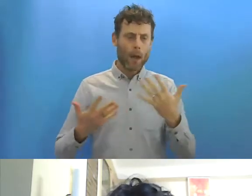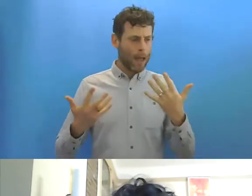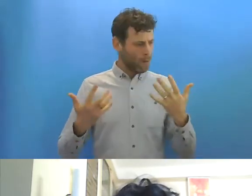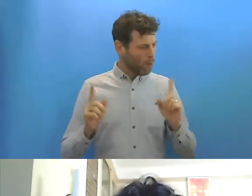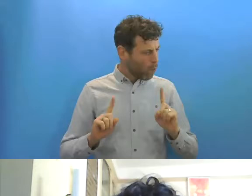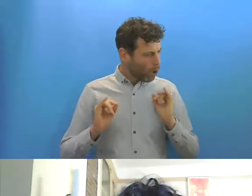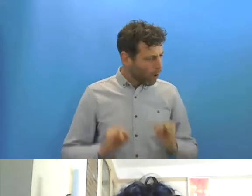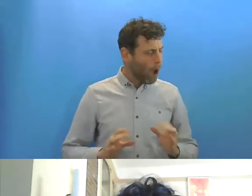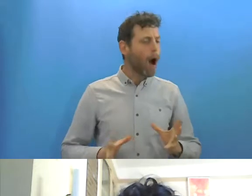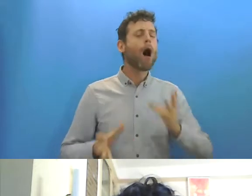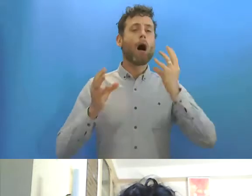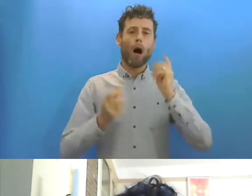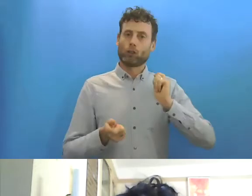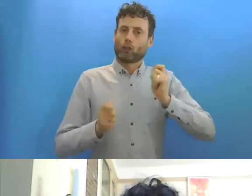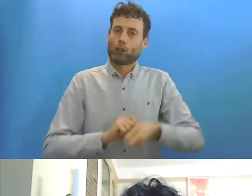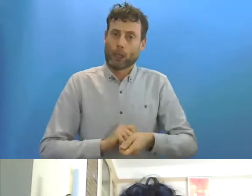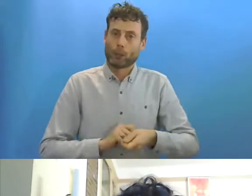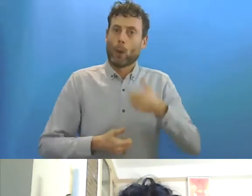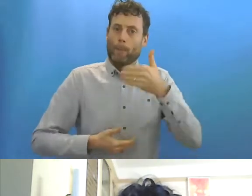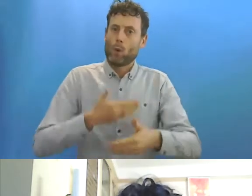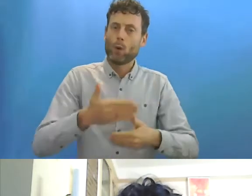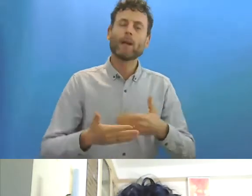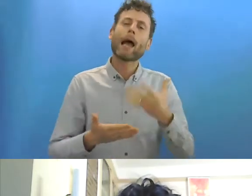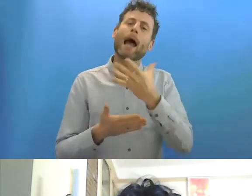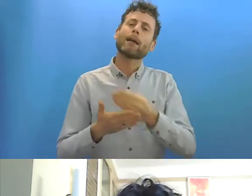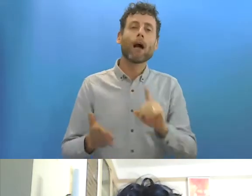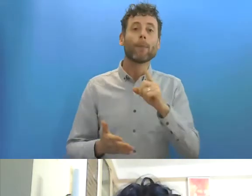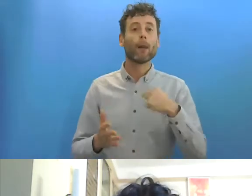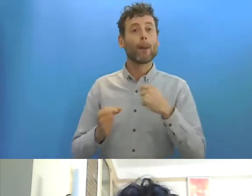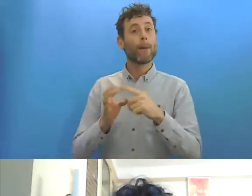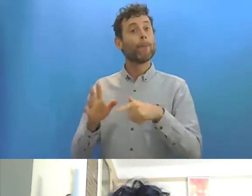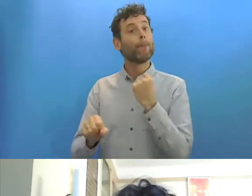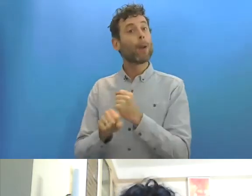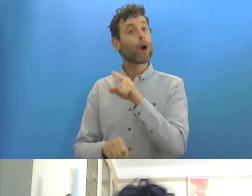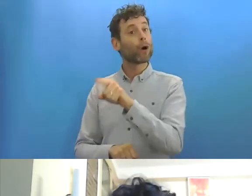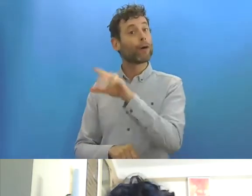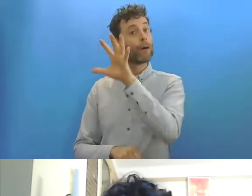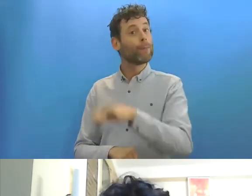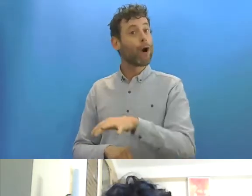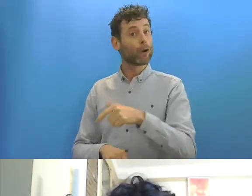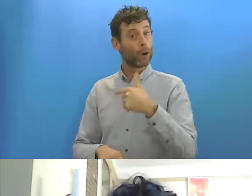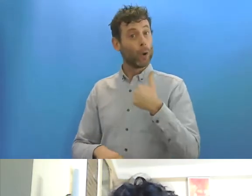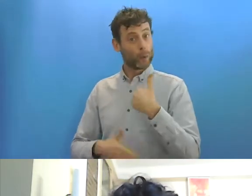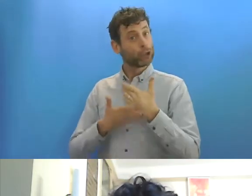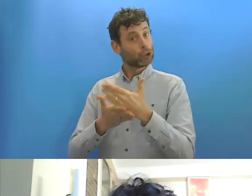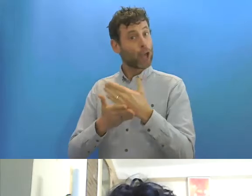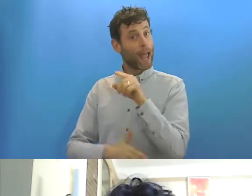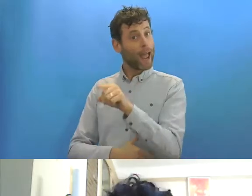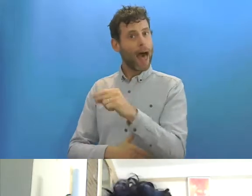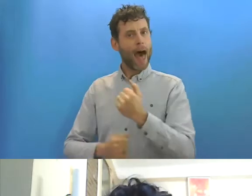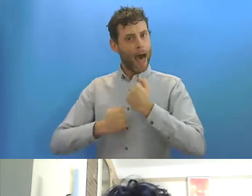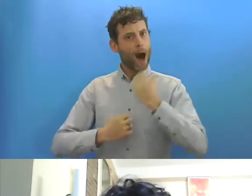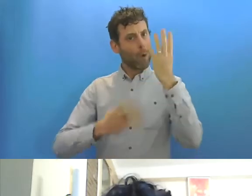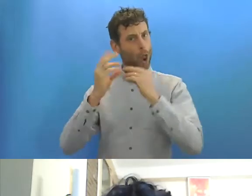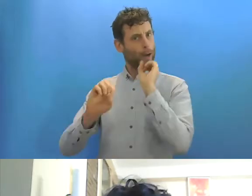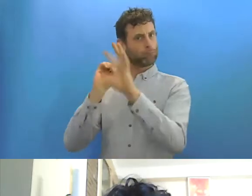was talking about earlier. Both our trainees will be introducing themselves soon on our blog. So do sign up for our newsletter, which